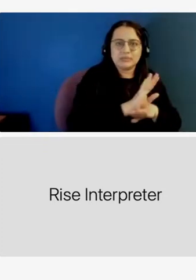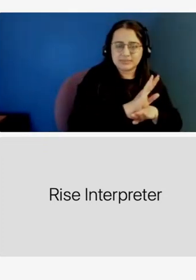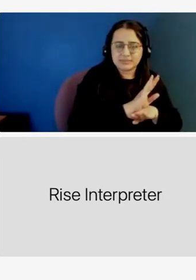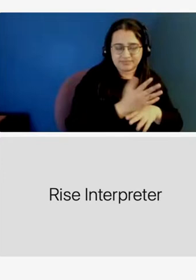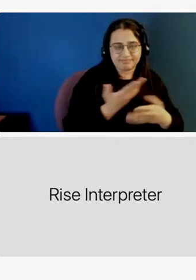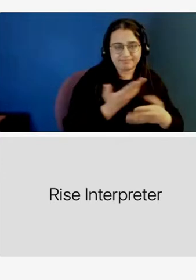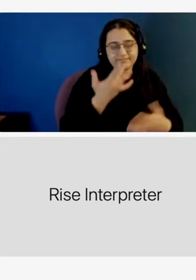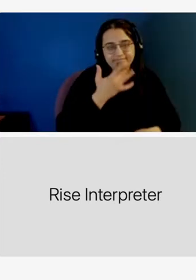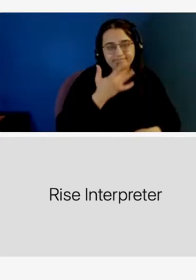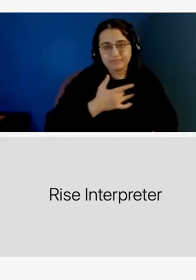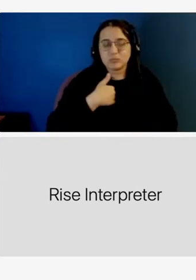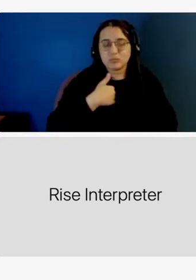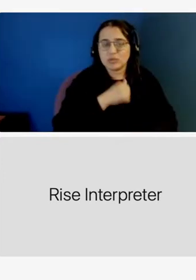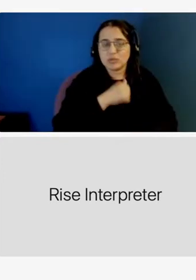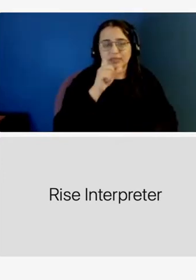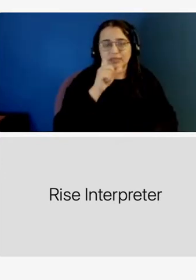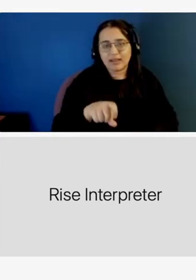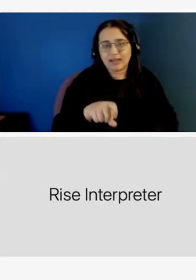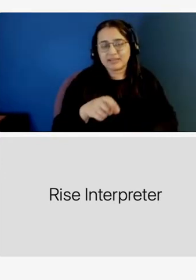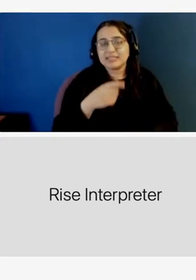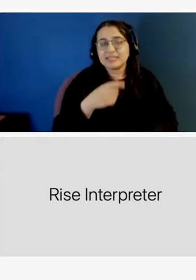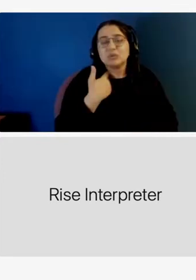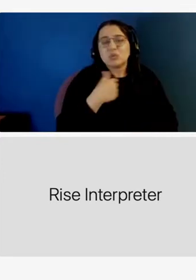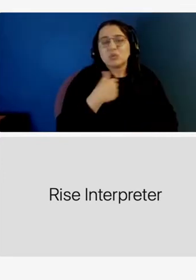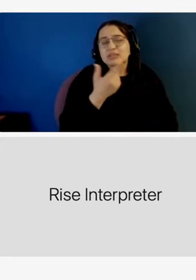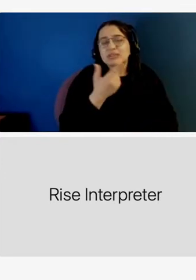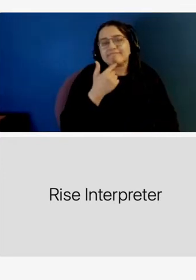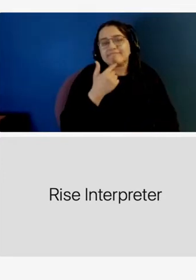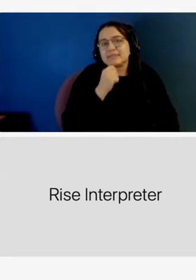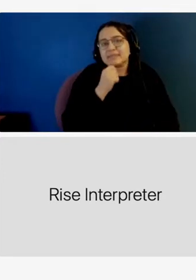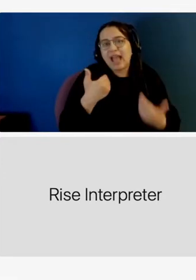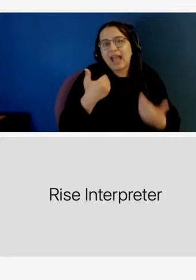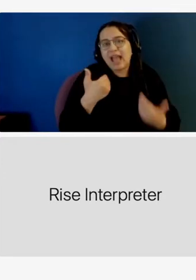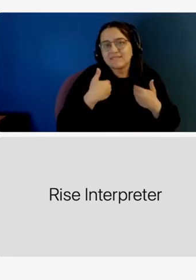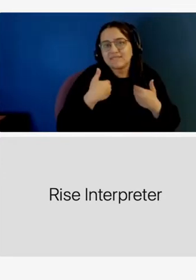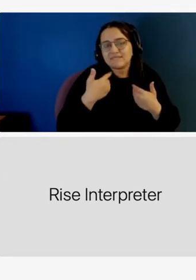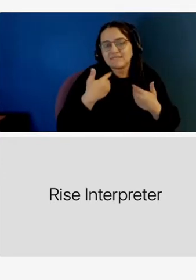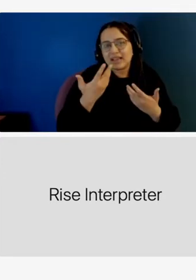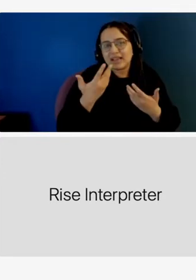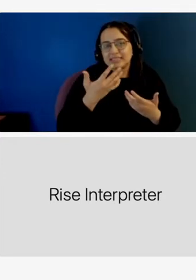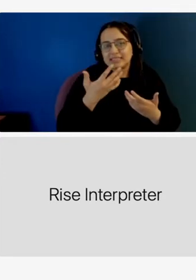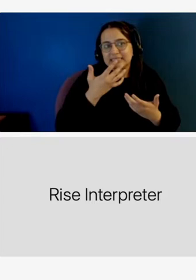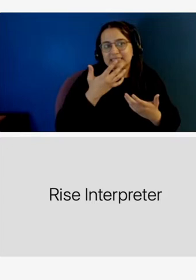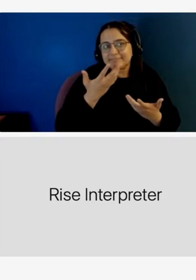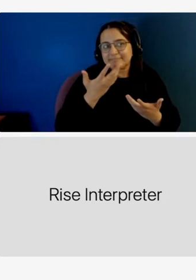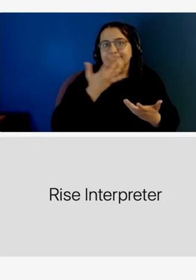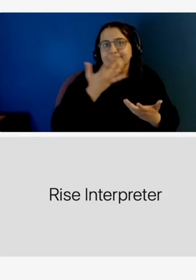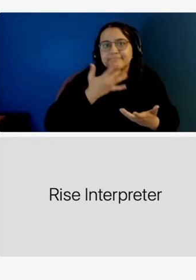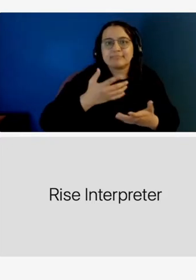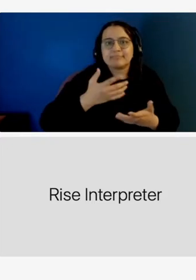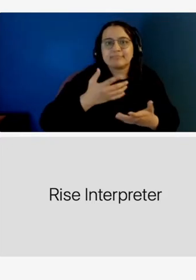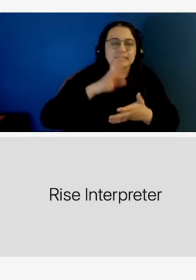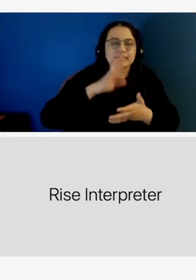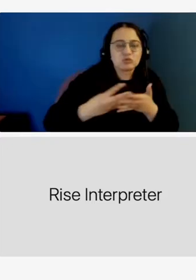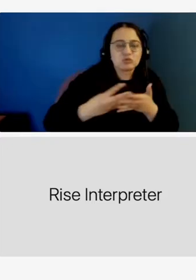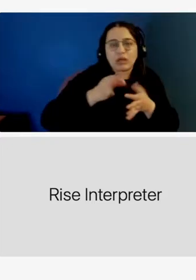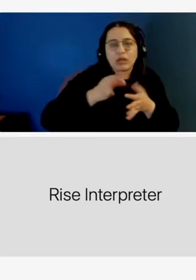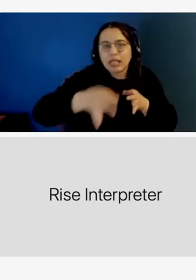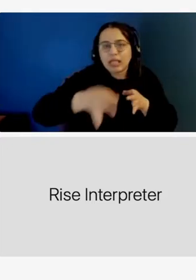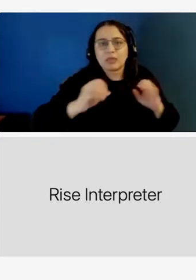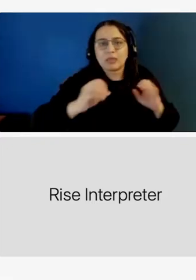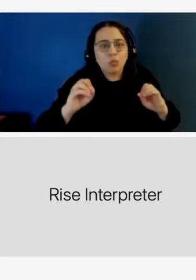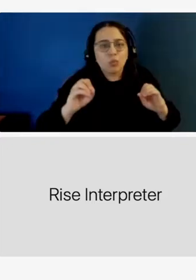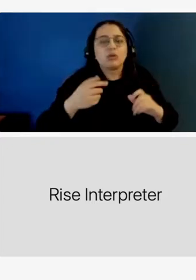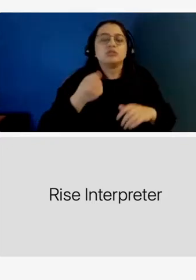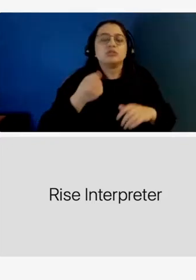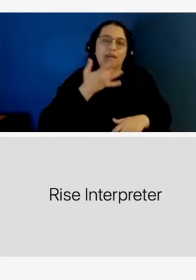material or schedule delay. So we're happy to be able to turn that back to the school in about a